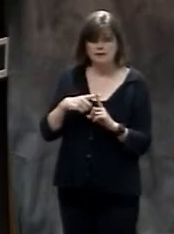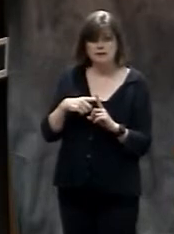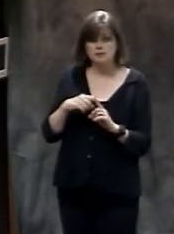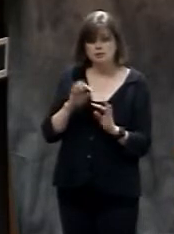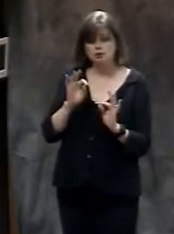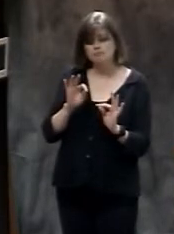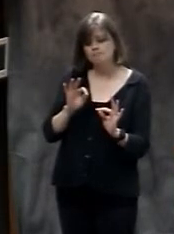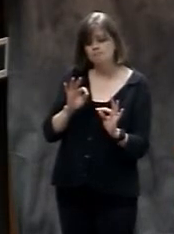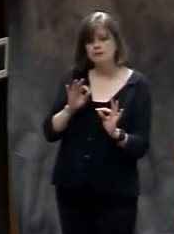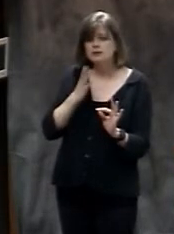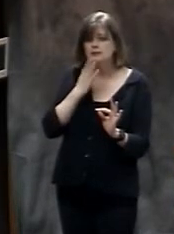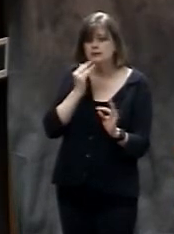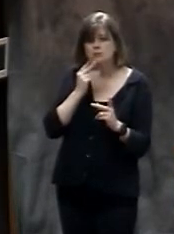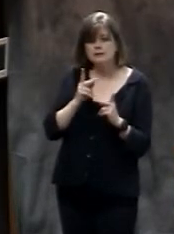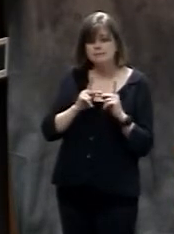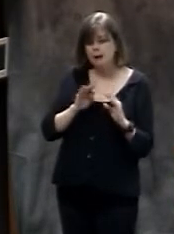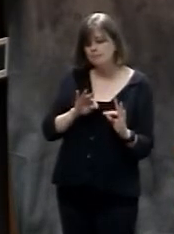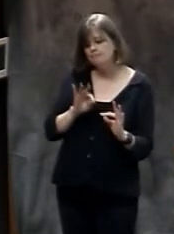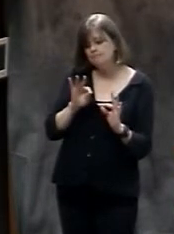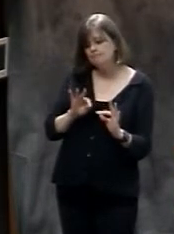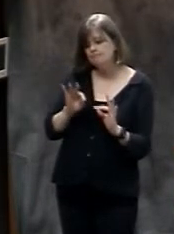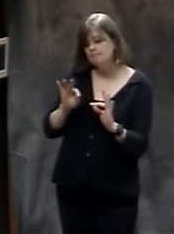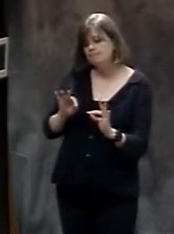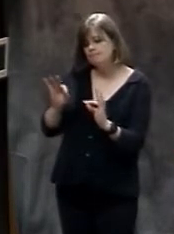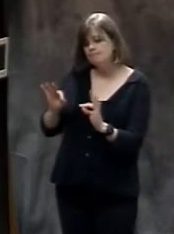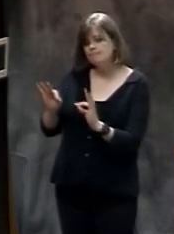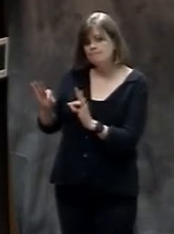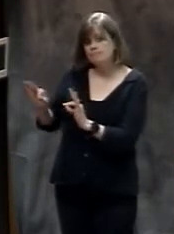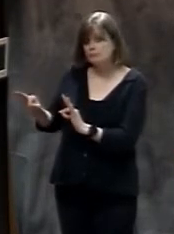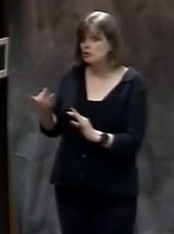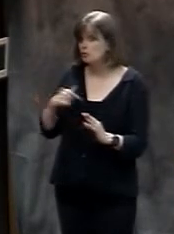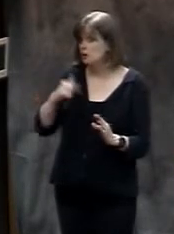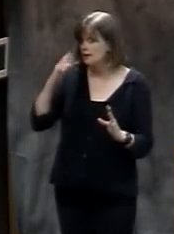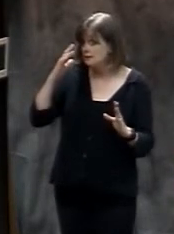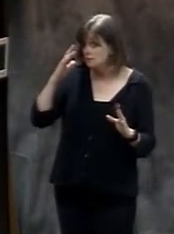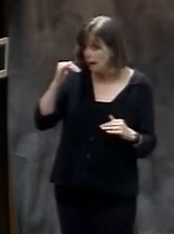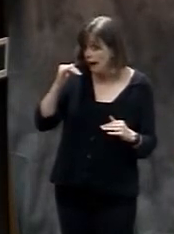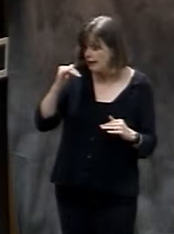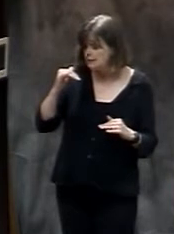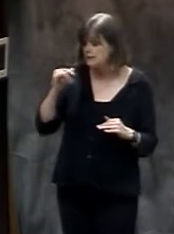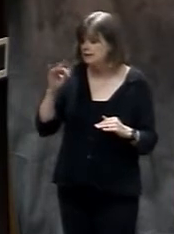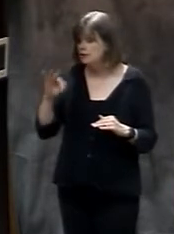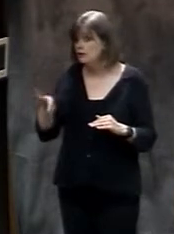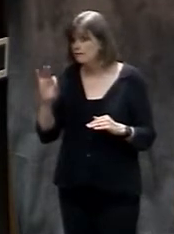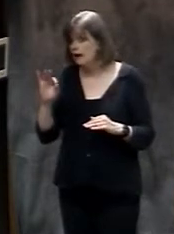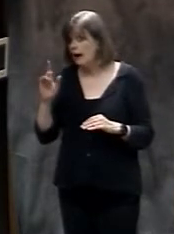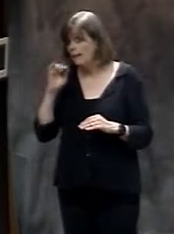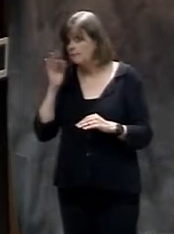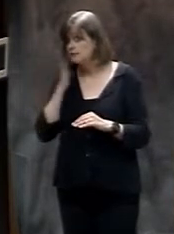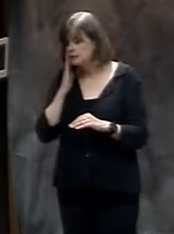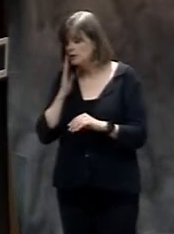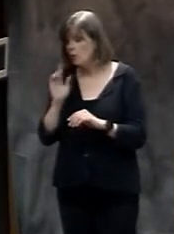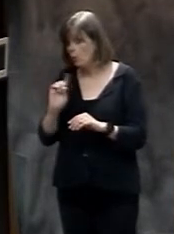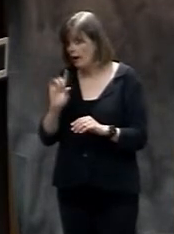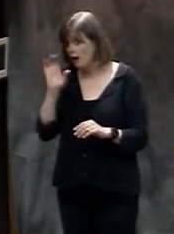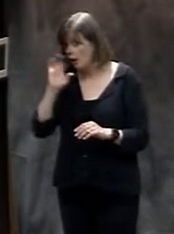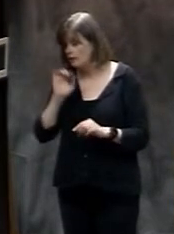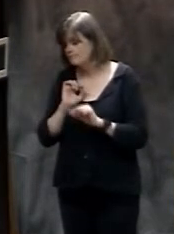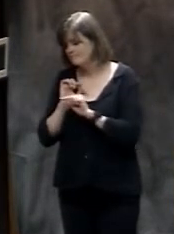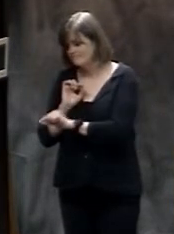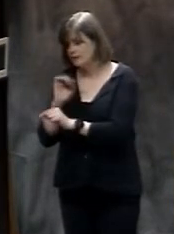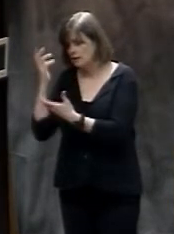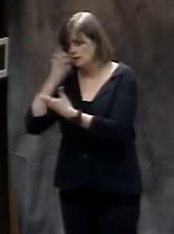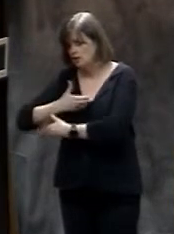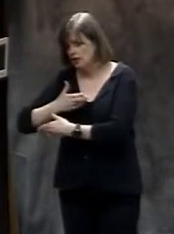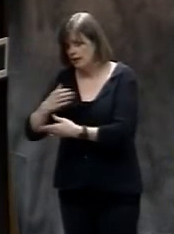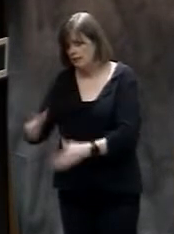spot. So you would expect that if you were going to find mosquitoes, you would probably be looking in that shaded bucket. And in fact, when we're in the